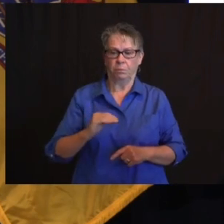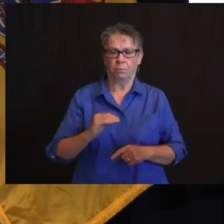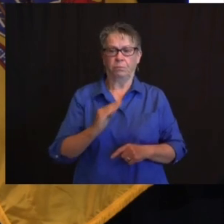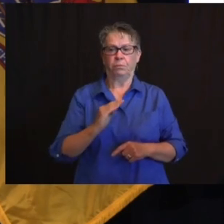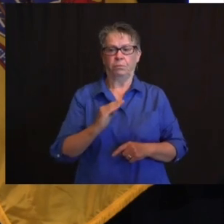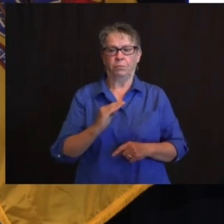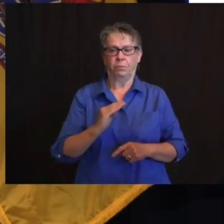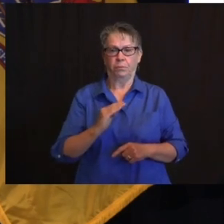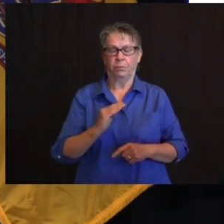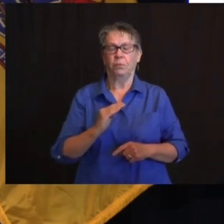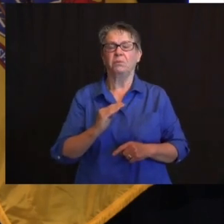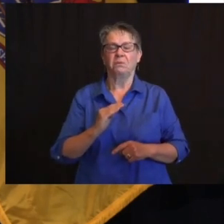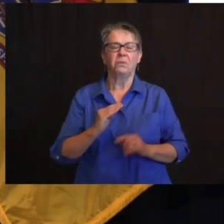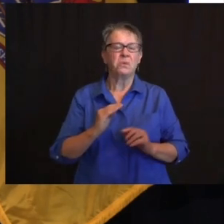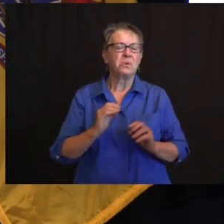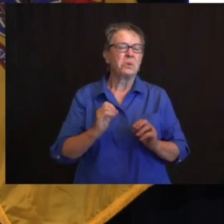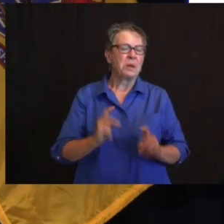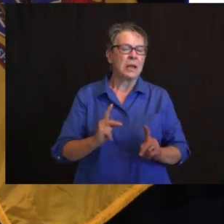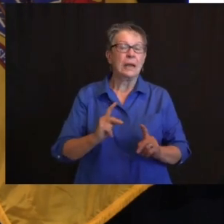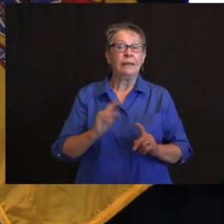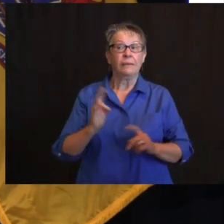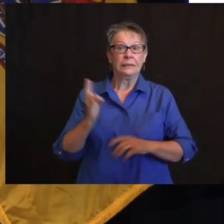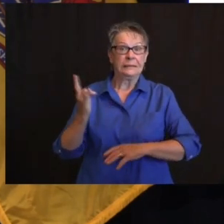a very good note that I read yesterday,